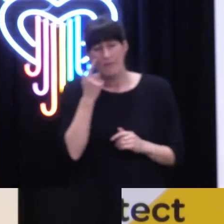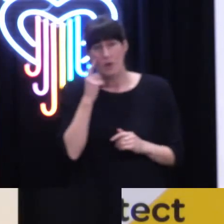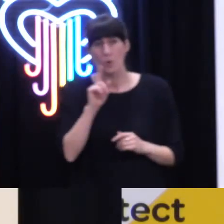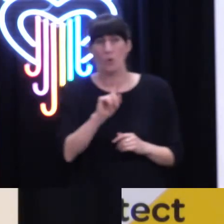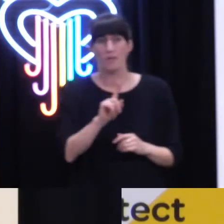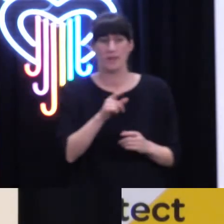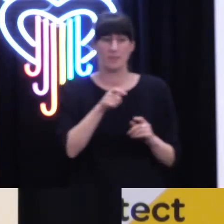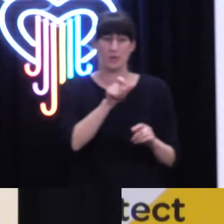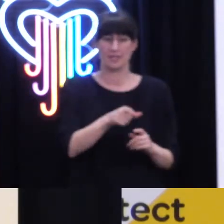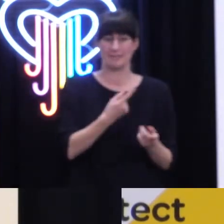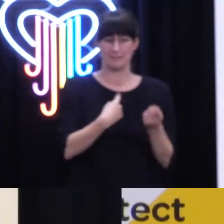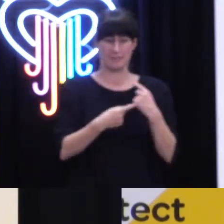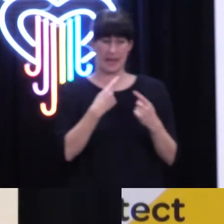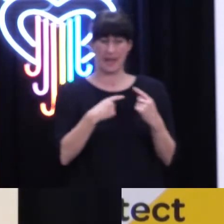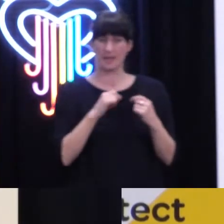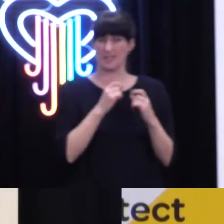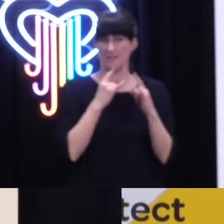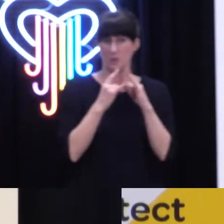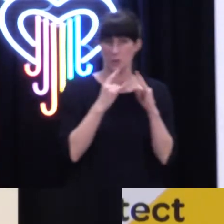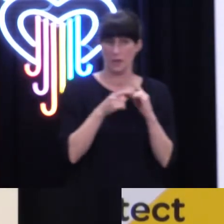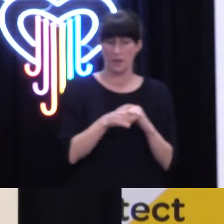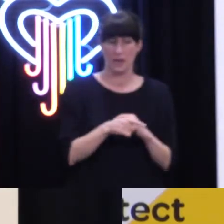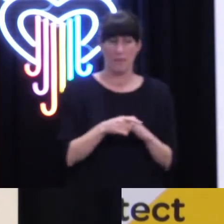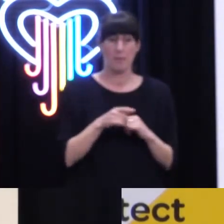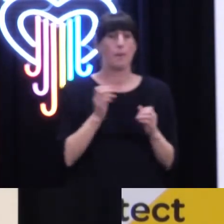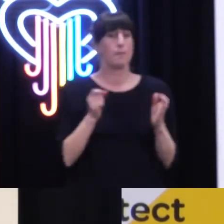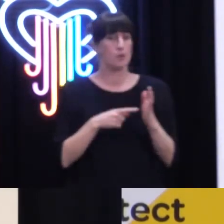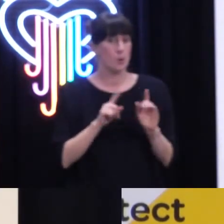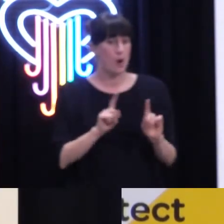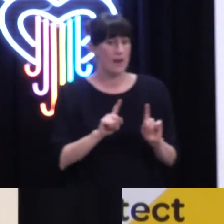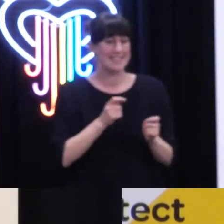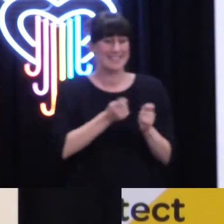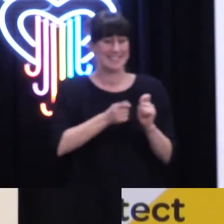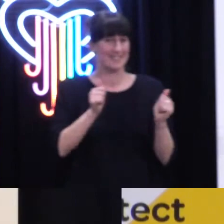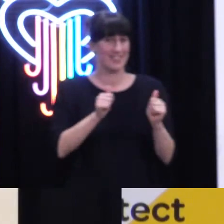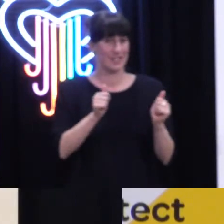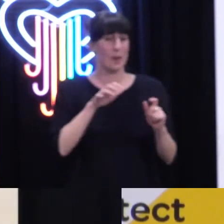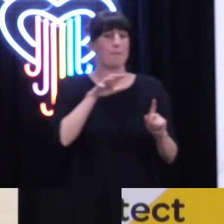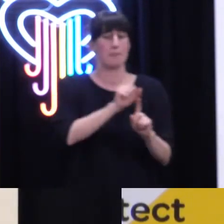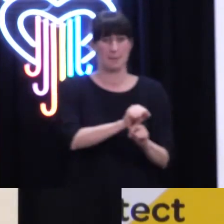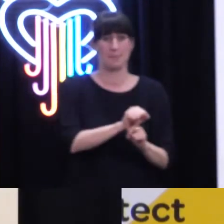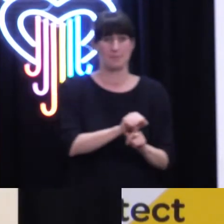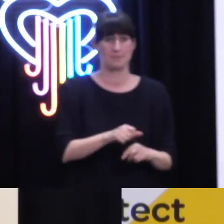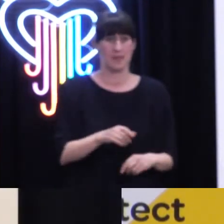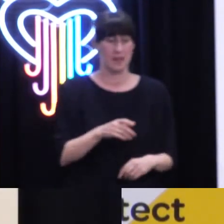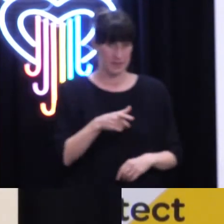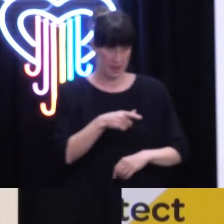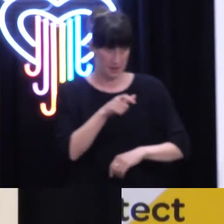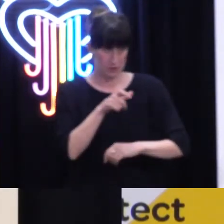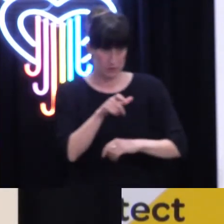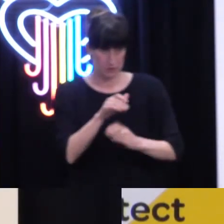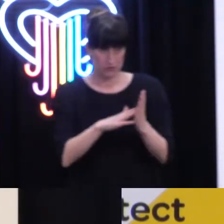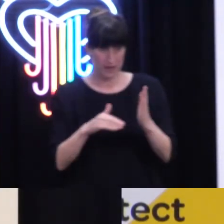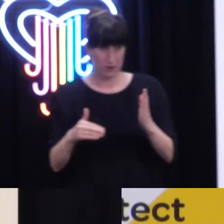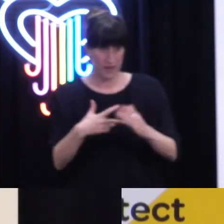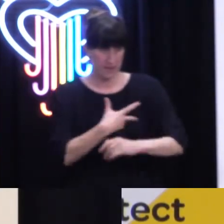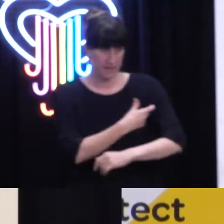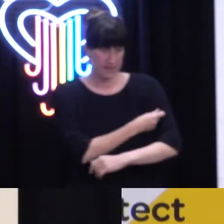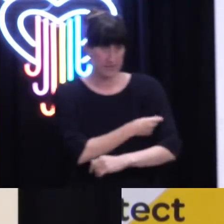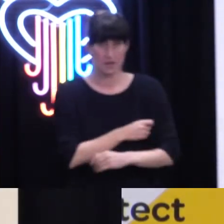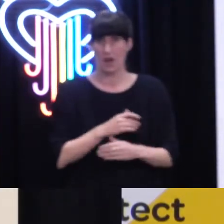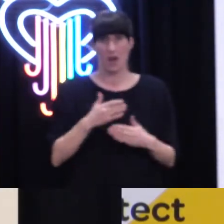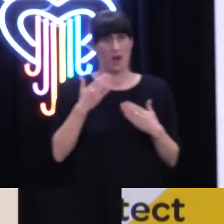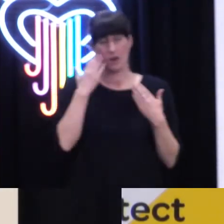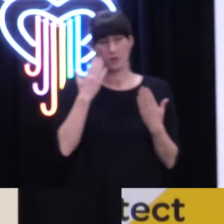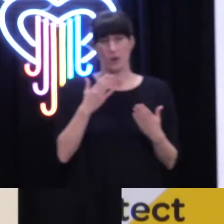was tested, and we've found that case as well as the other household member. Vaccinated? I don't have any I of that can't answer